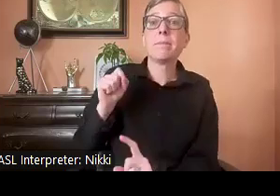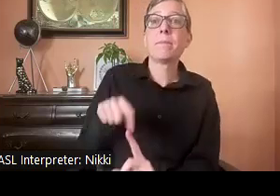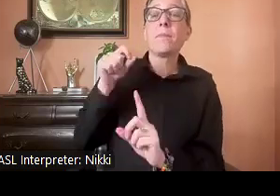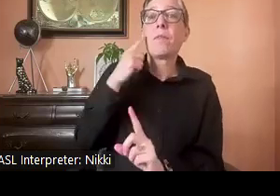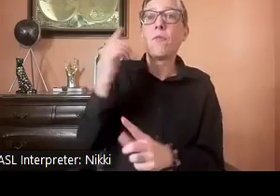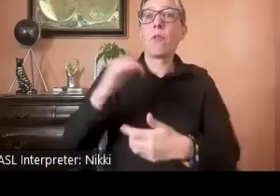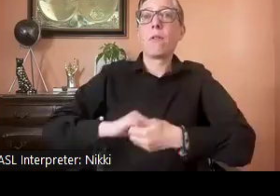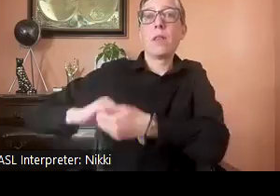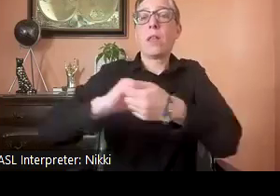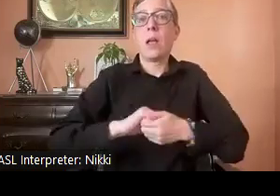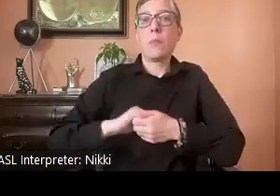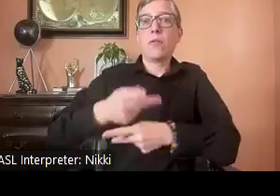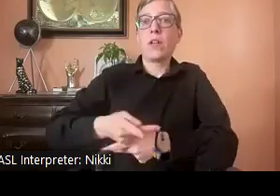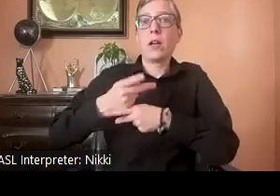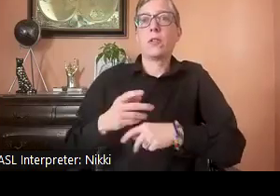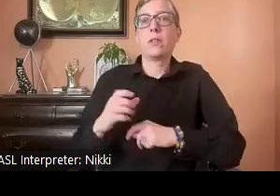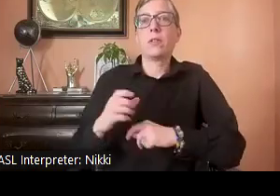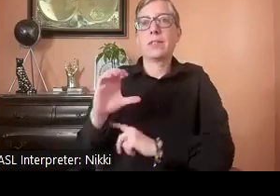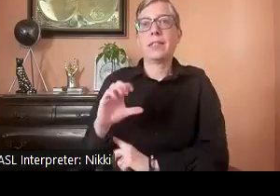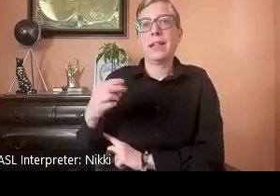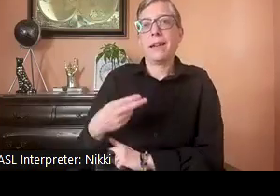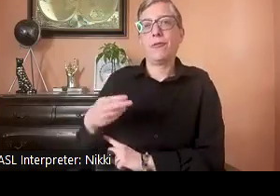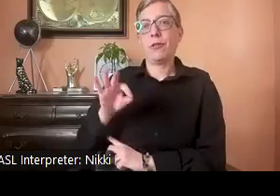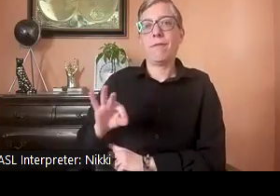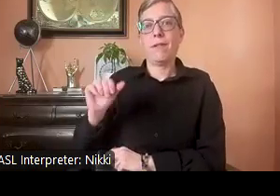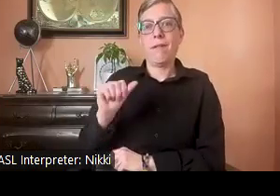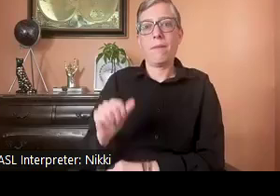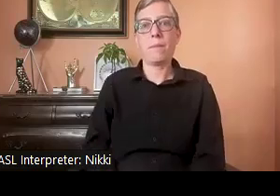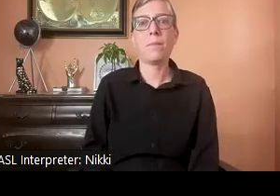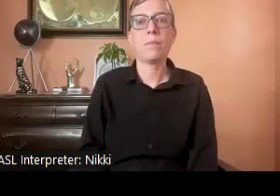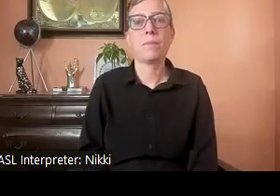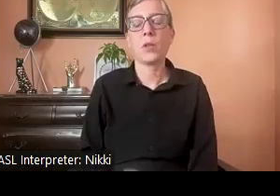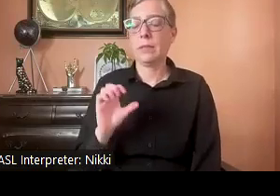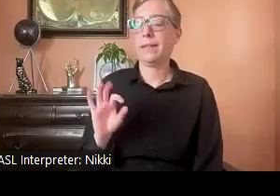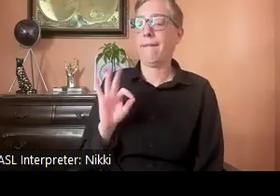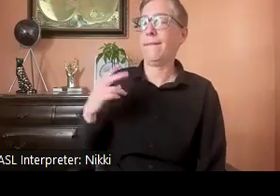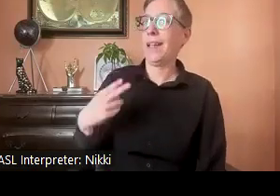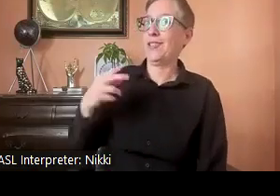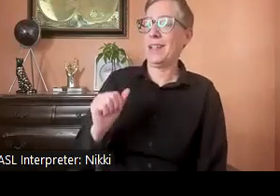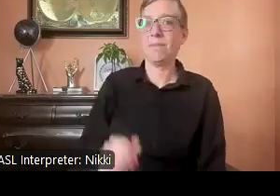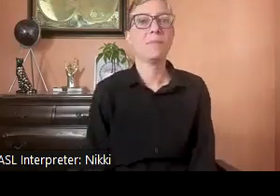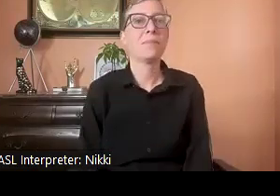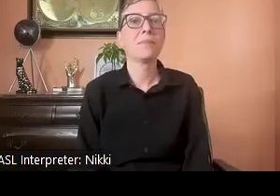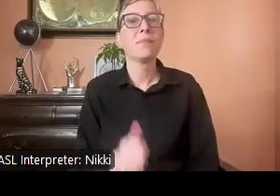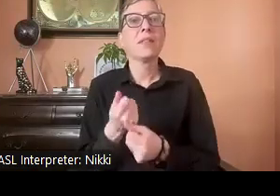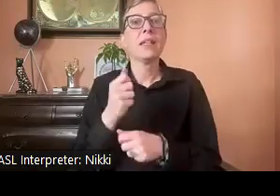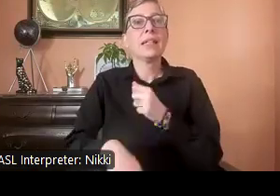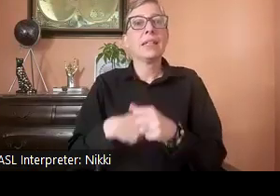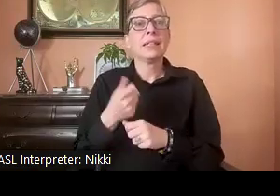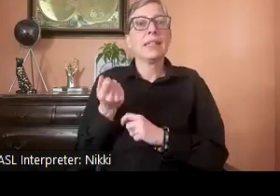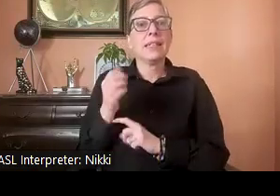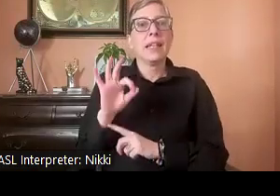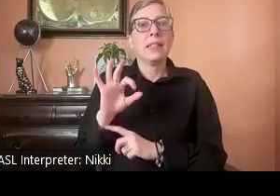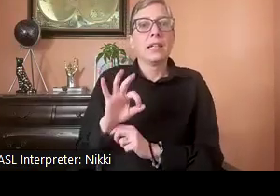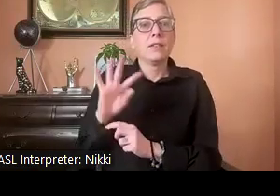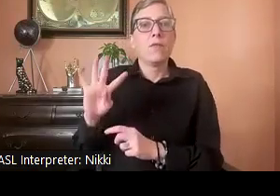care, or CFHA as an organization. 1995, the first impact on depression in primary care trial results